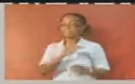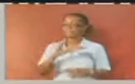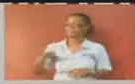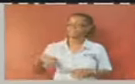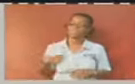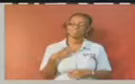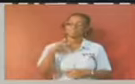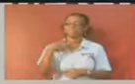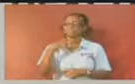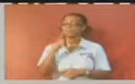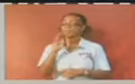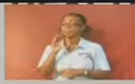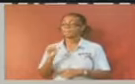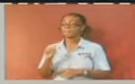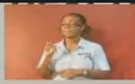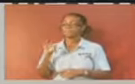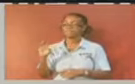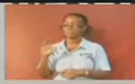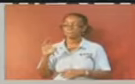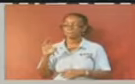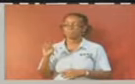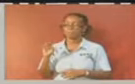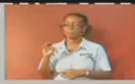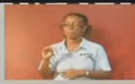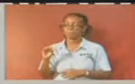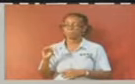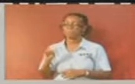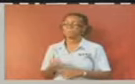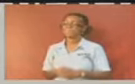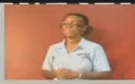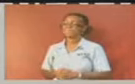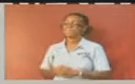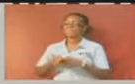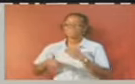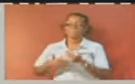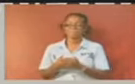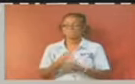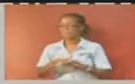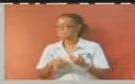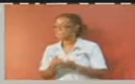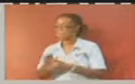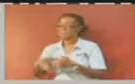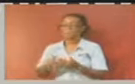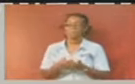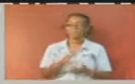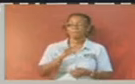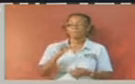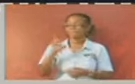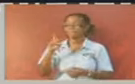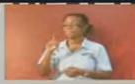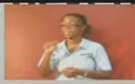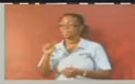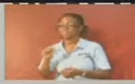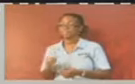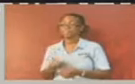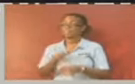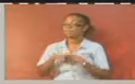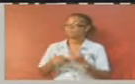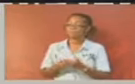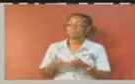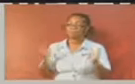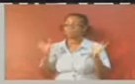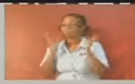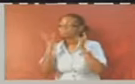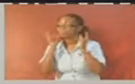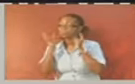Dr. Richards, Dr. Hines, ladies and gentlemen of the media, members of the viewing and listening public, wherever you are.